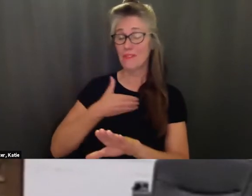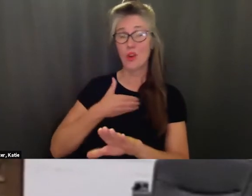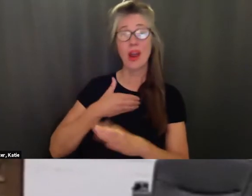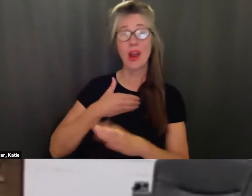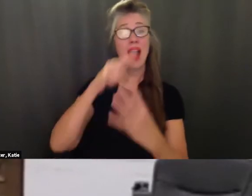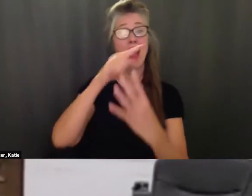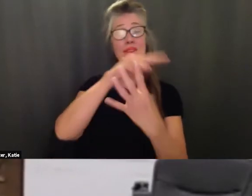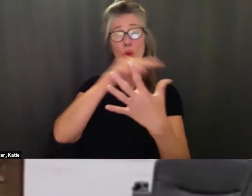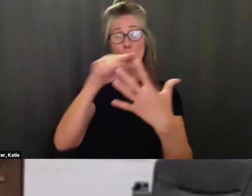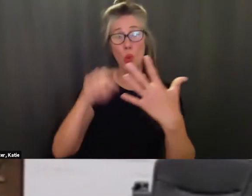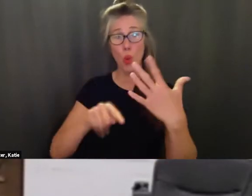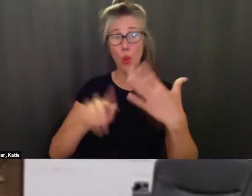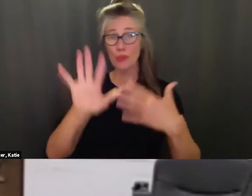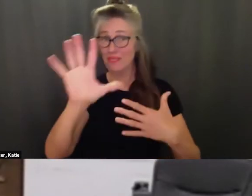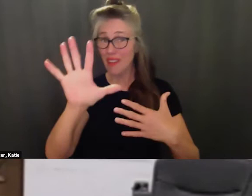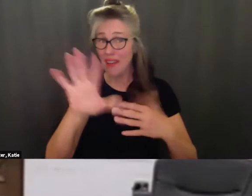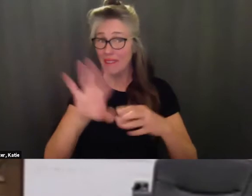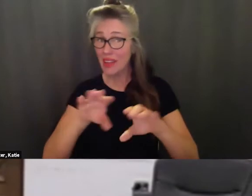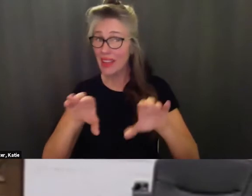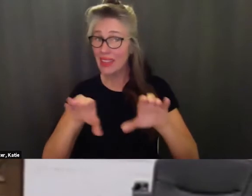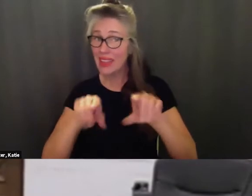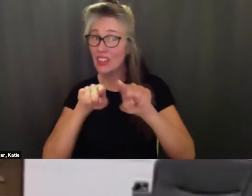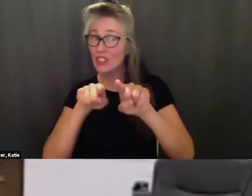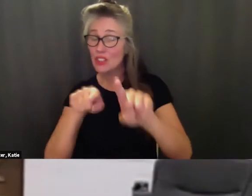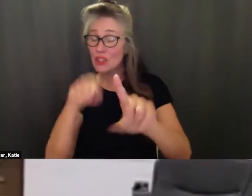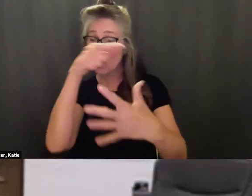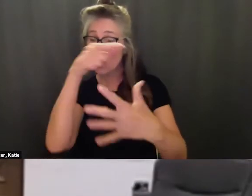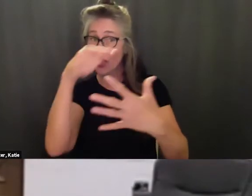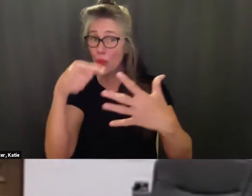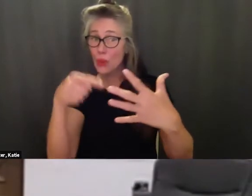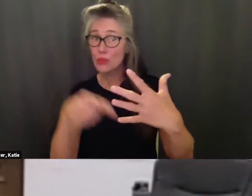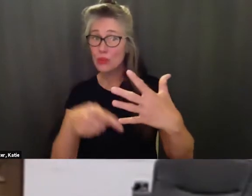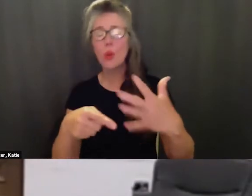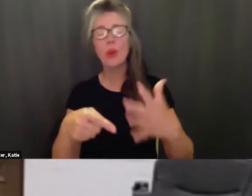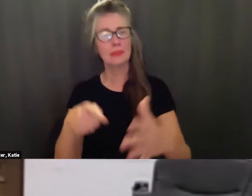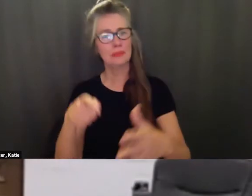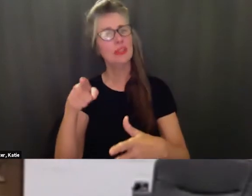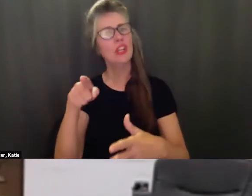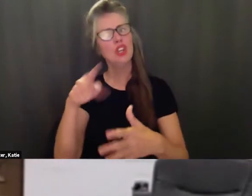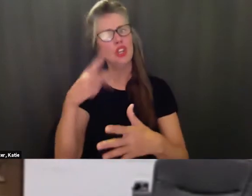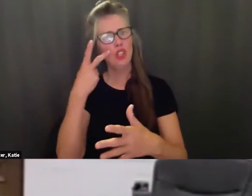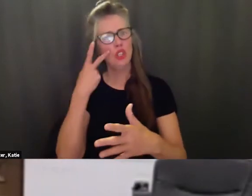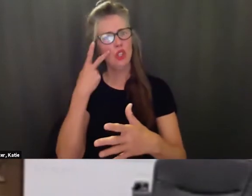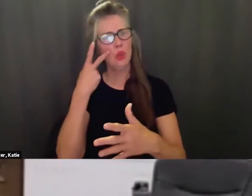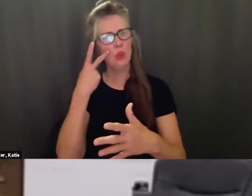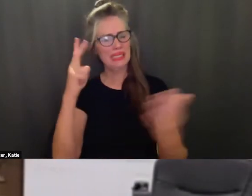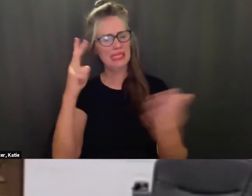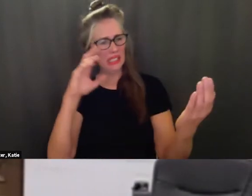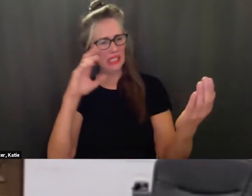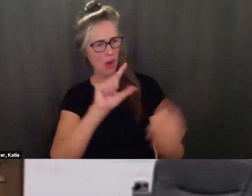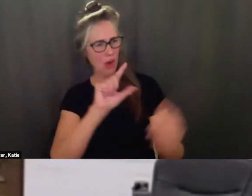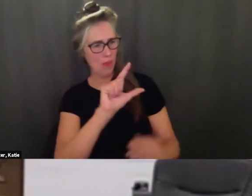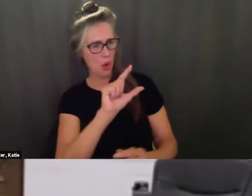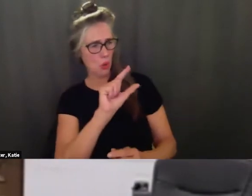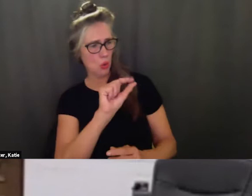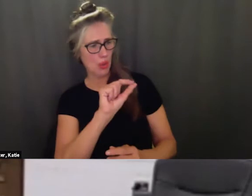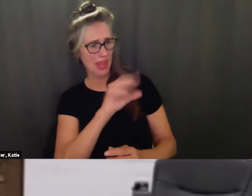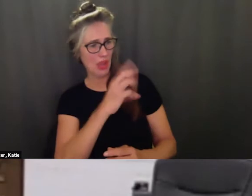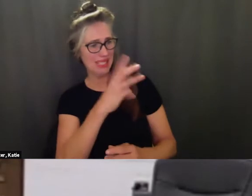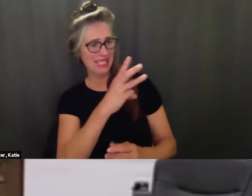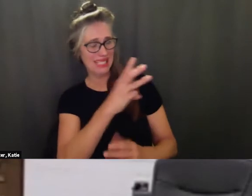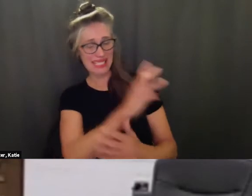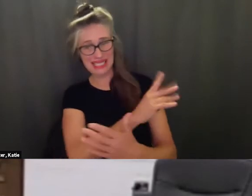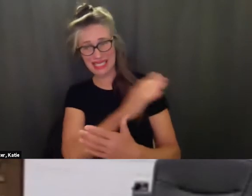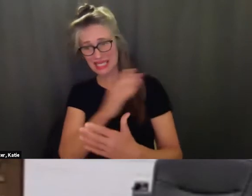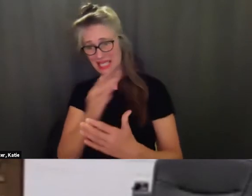actions within those goals. You would actually see from 2016 up, we had broad